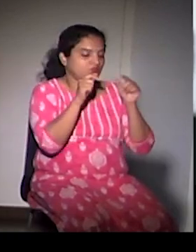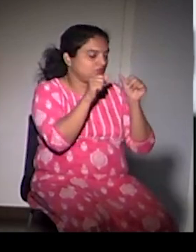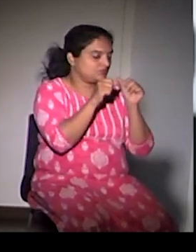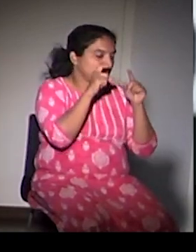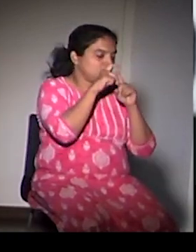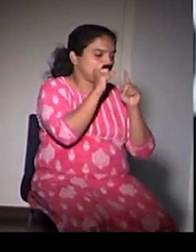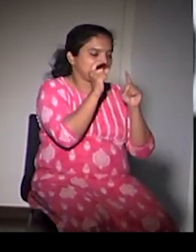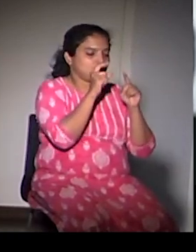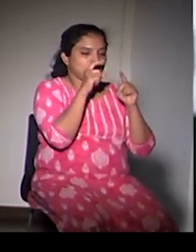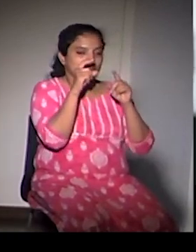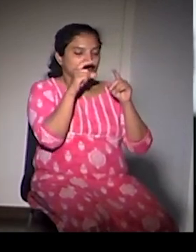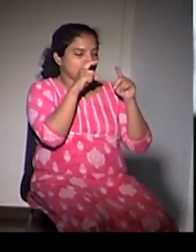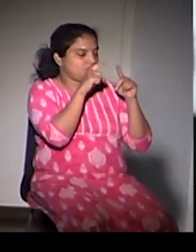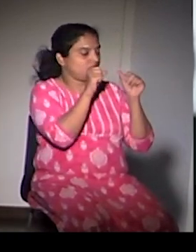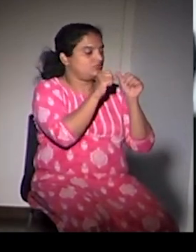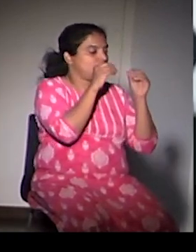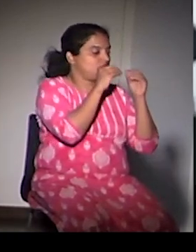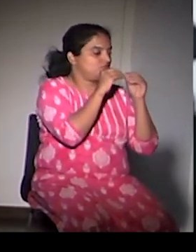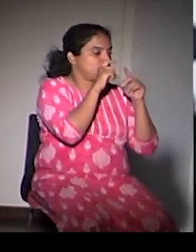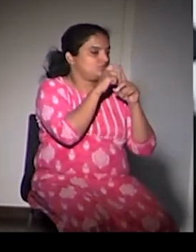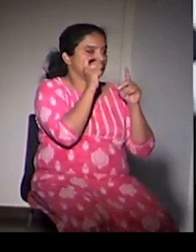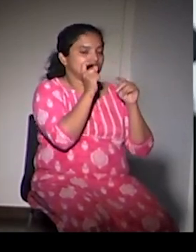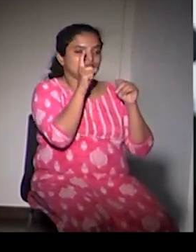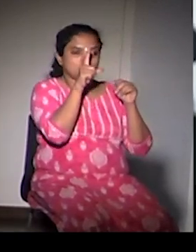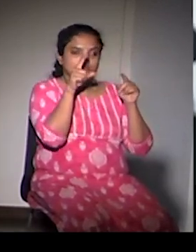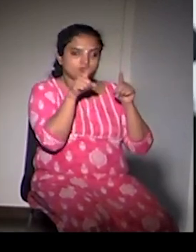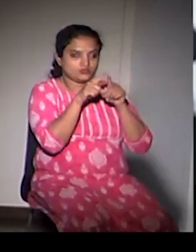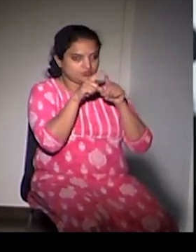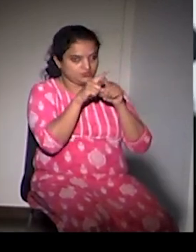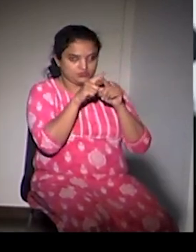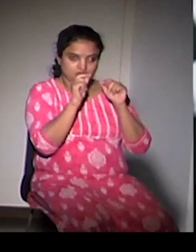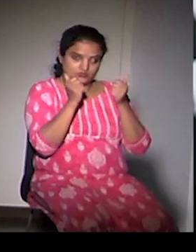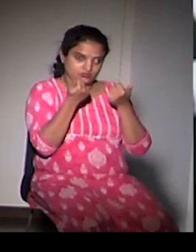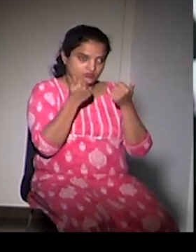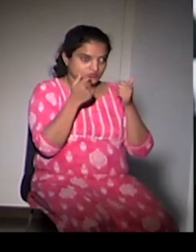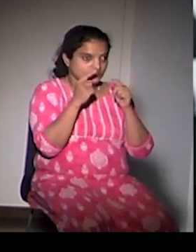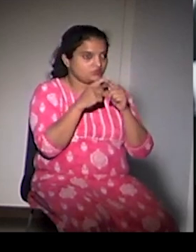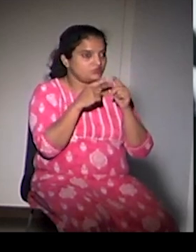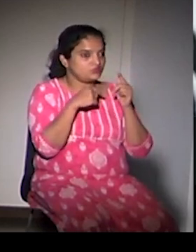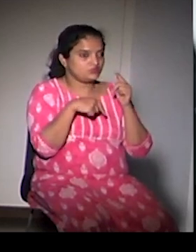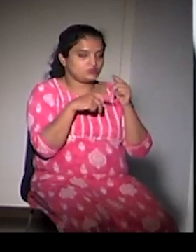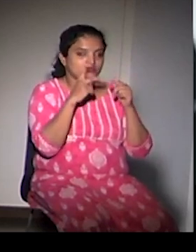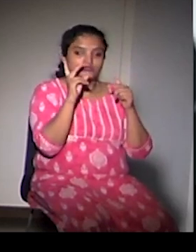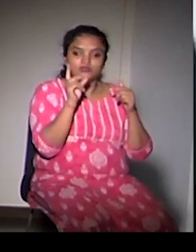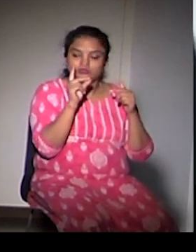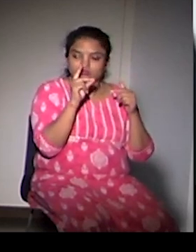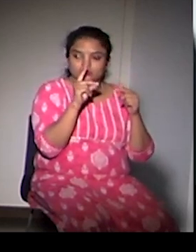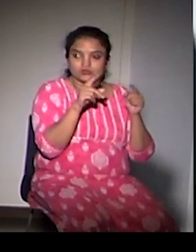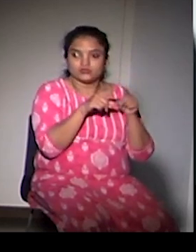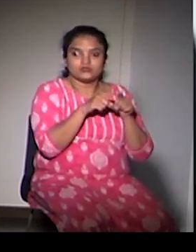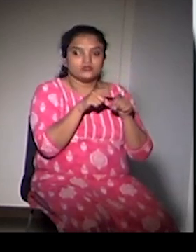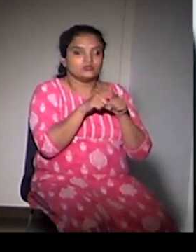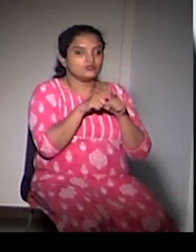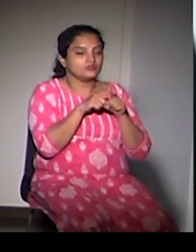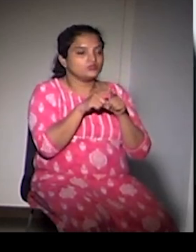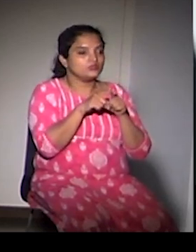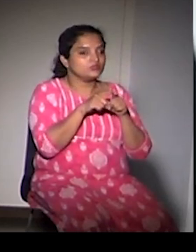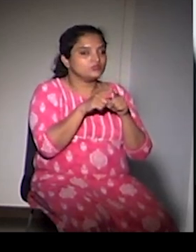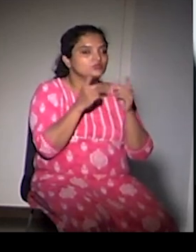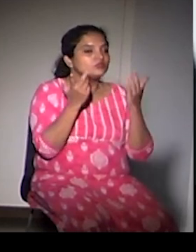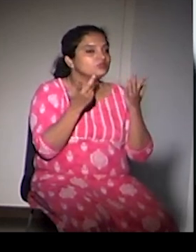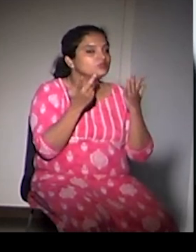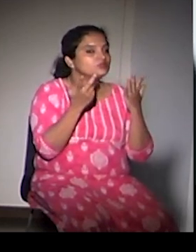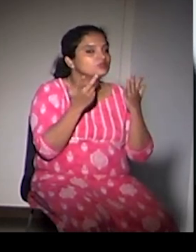Bitshar, and on the right, one of the tombs in Multan.